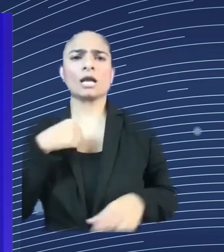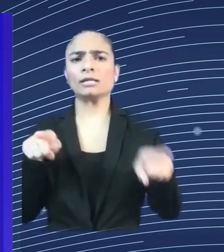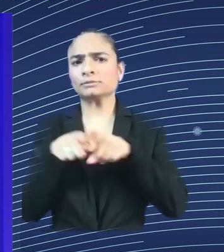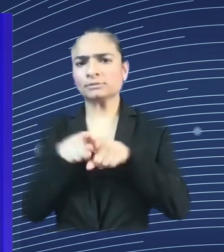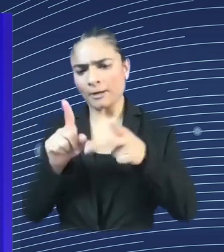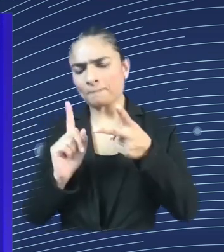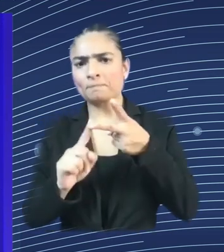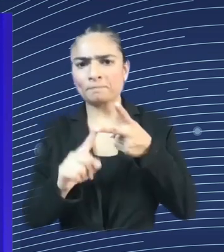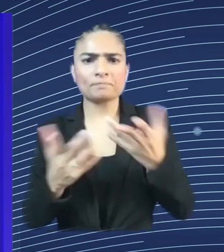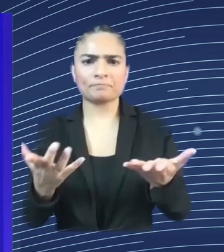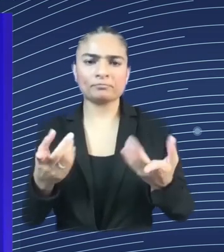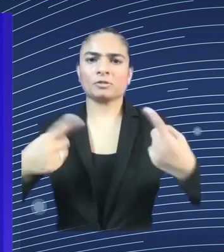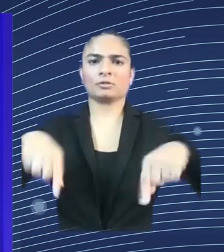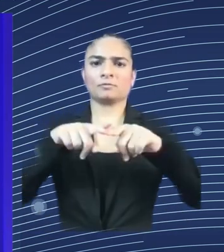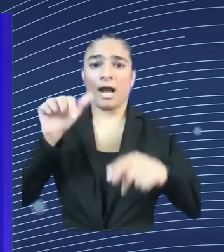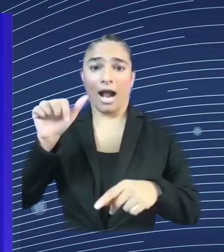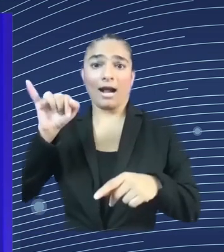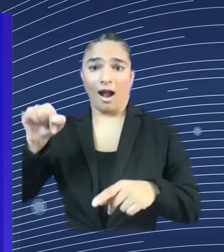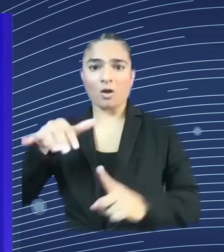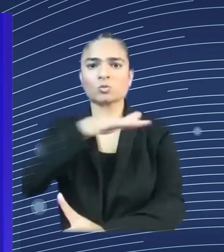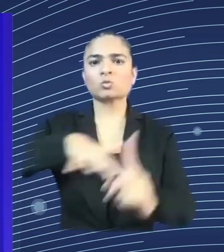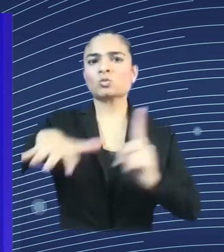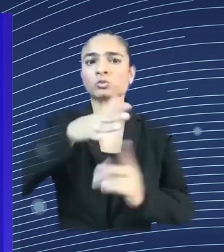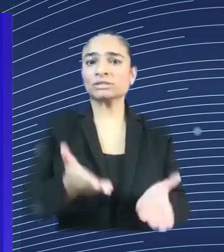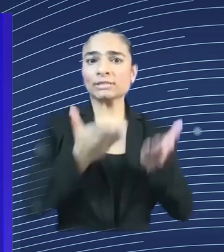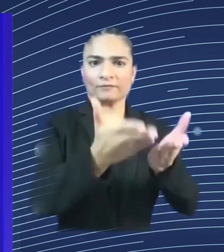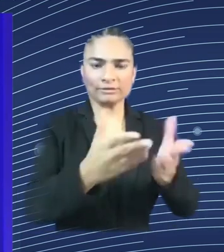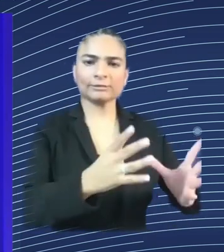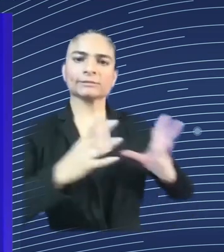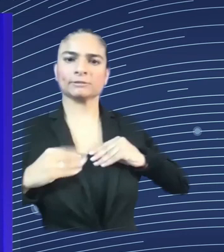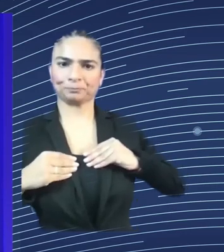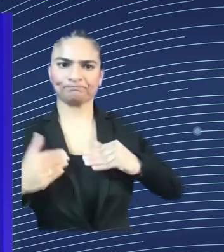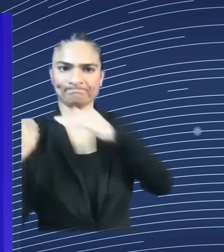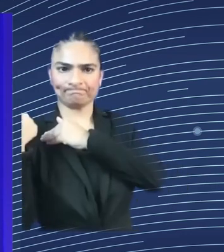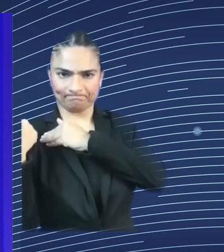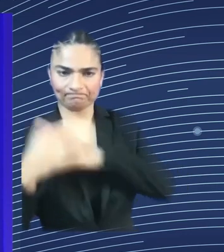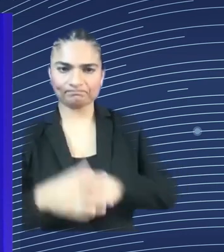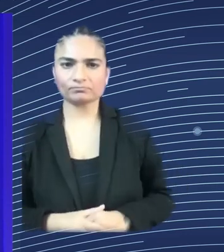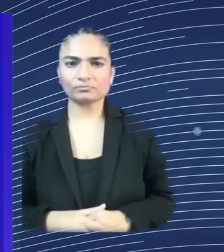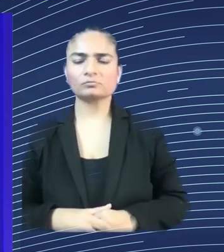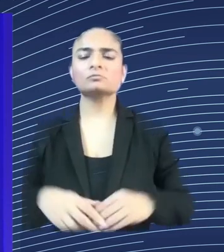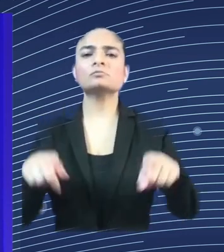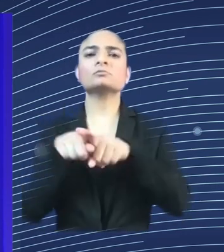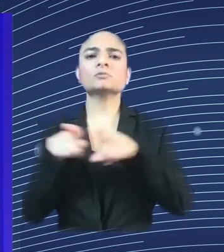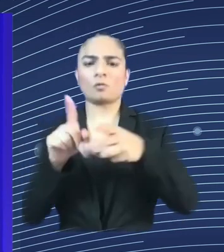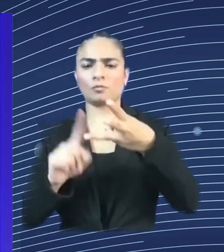will particularly show what this means for the design and implementation of AI.